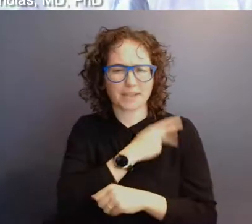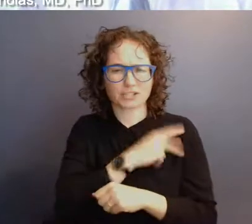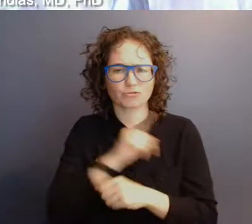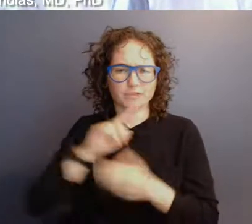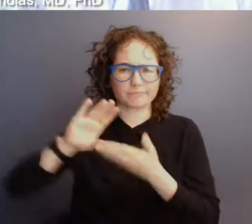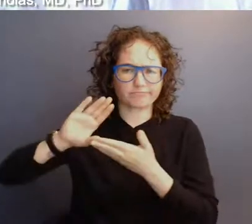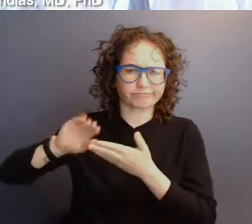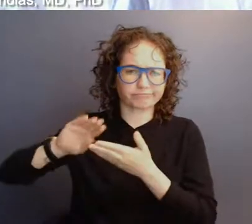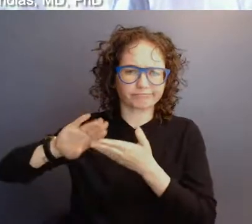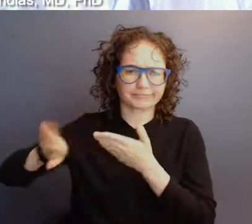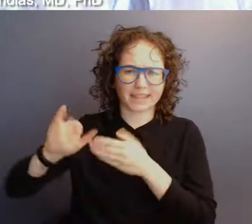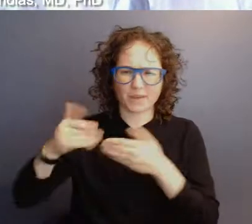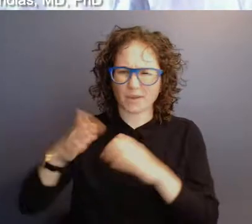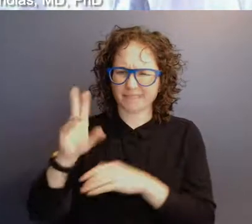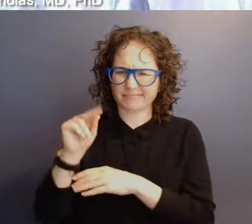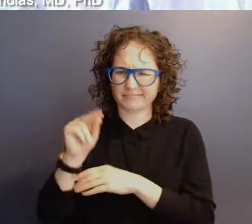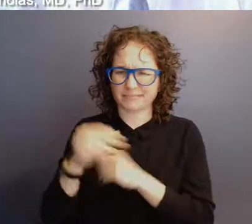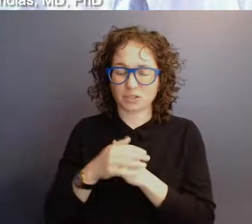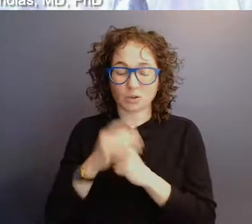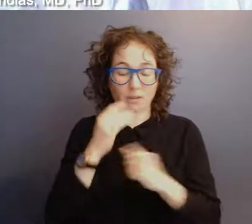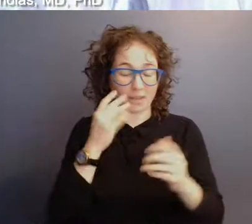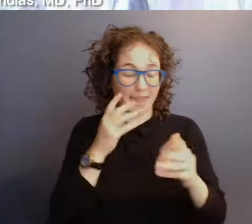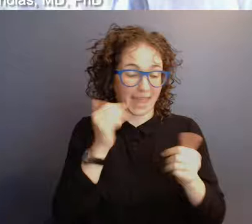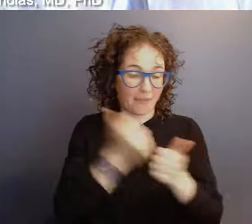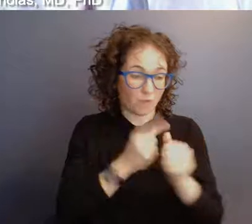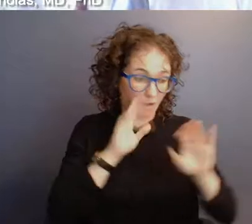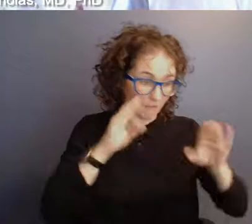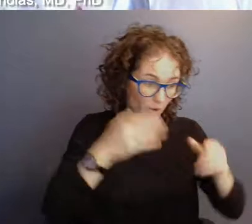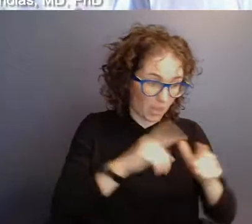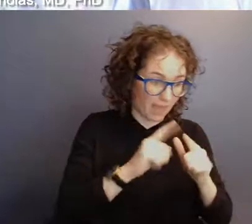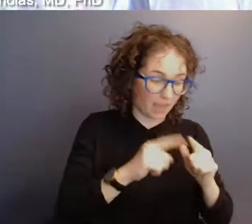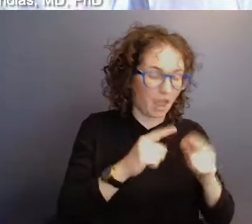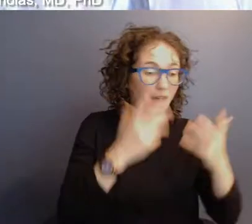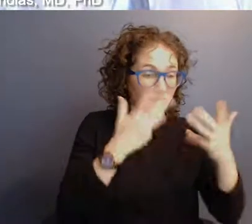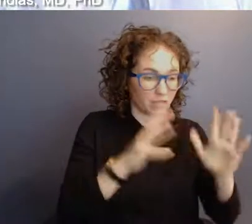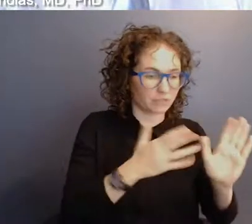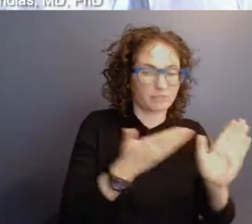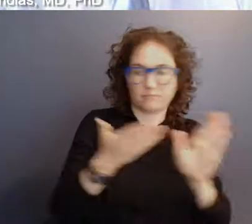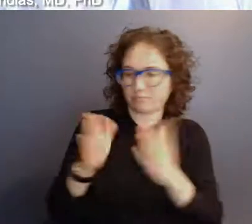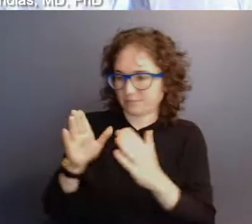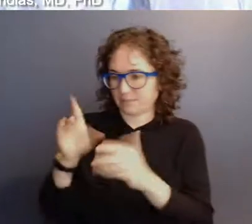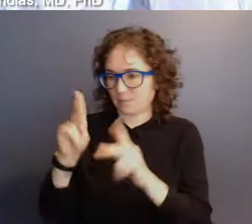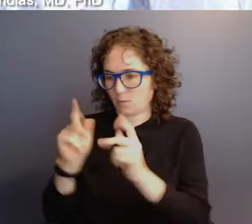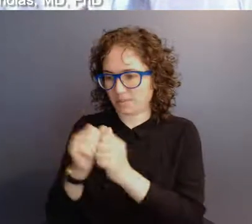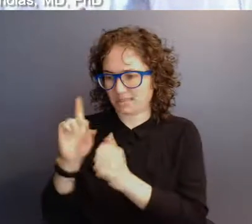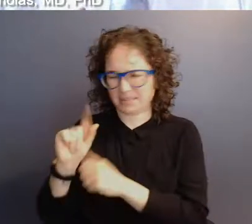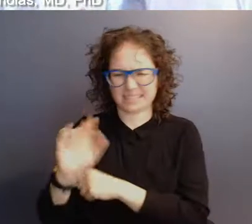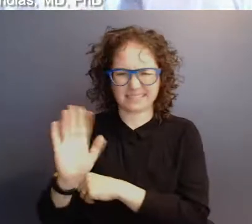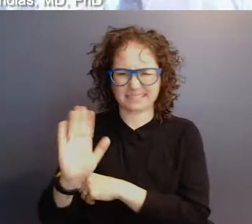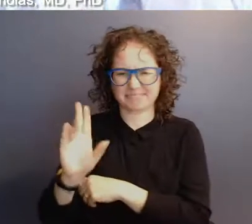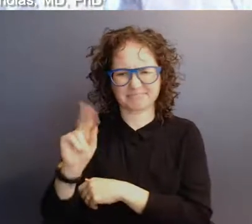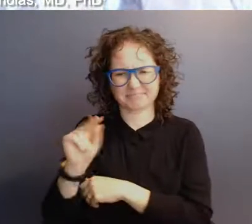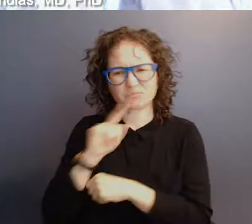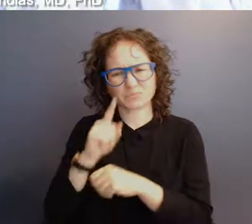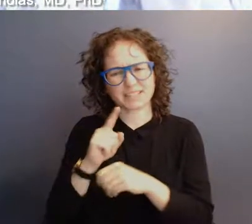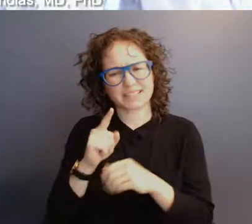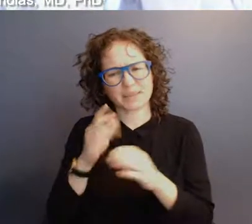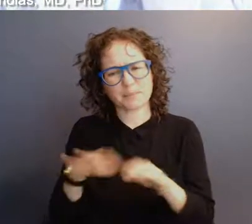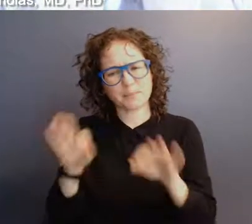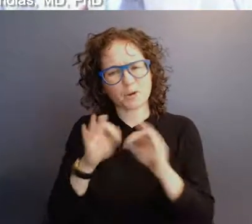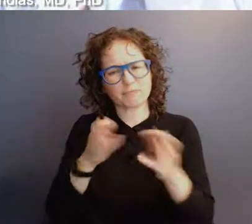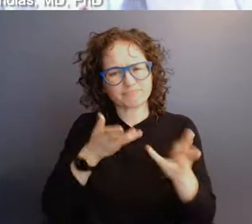of after everyone else has quote unquote gone first. So I think having this conversation is important. Second, I'd like to say